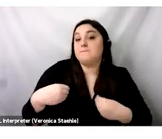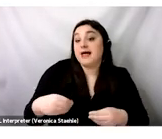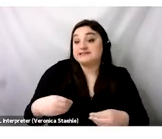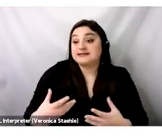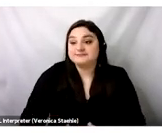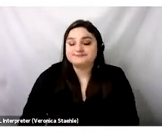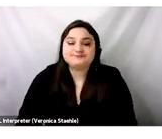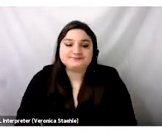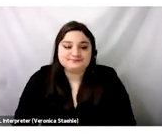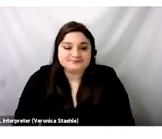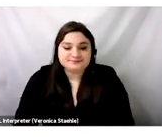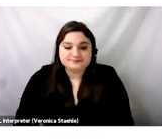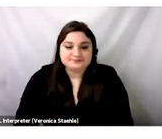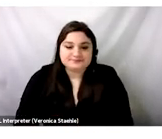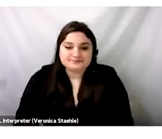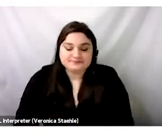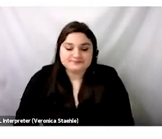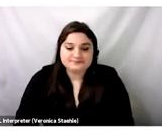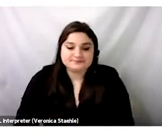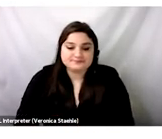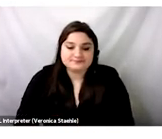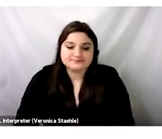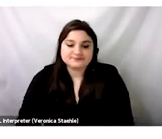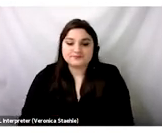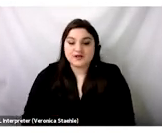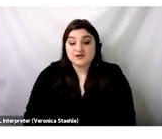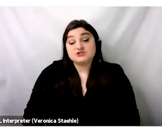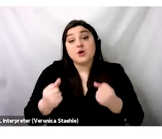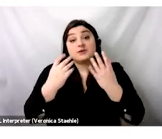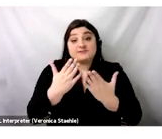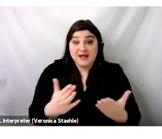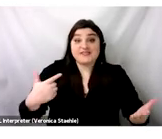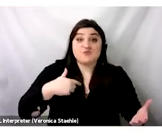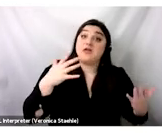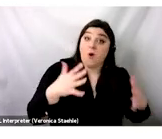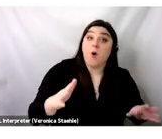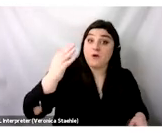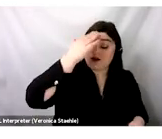That's kind of the takeaway here. There's a lot we know, but there's really a lot that we don't know.